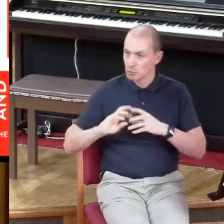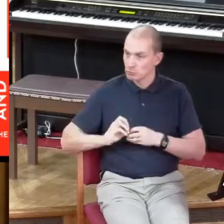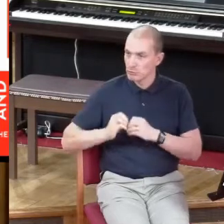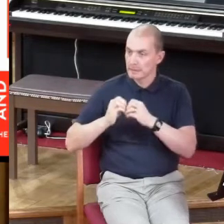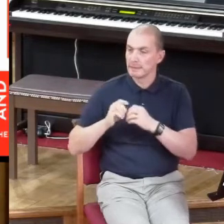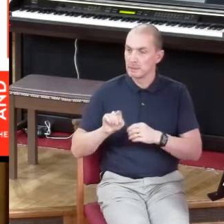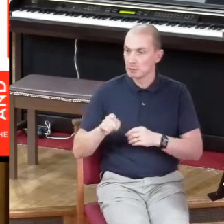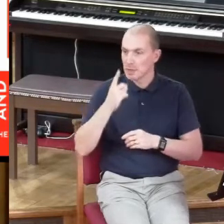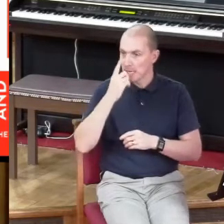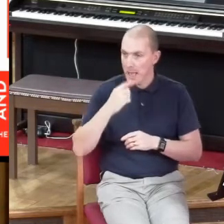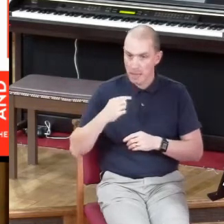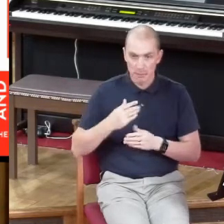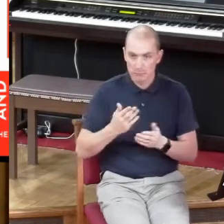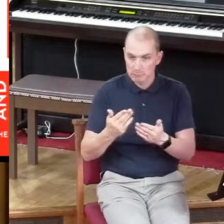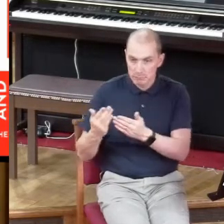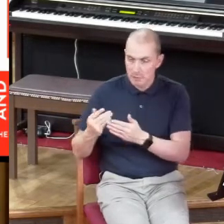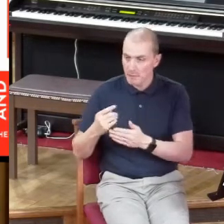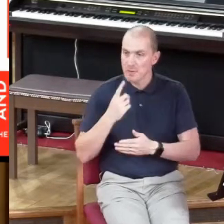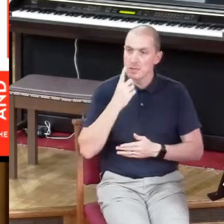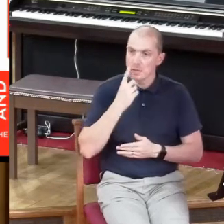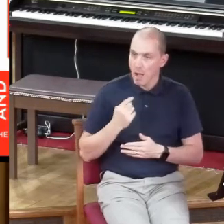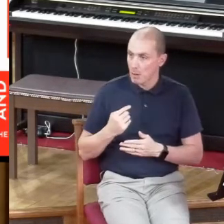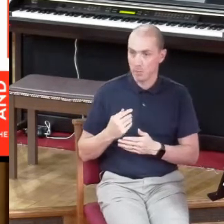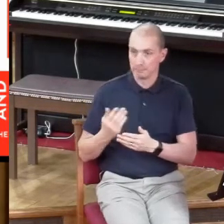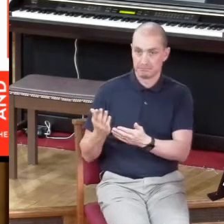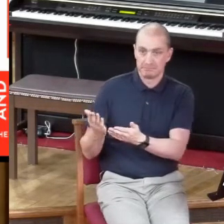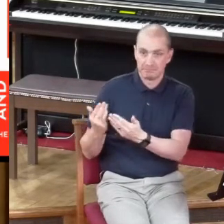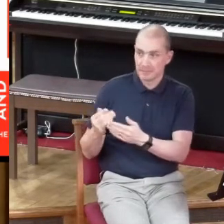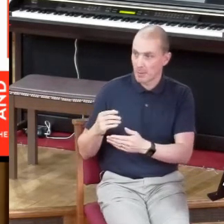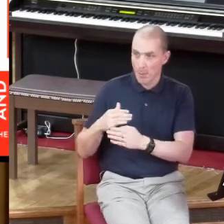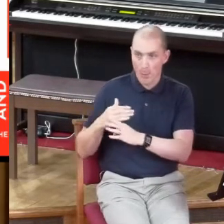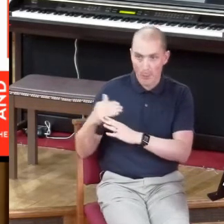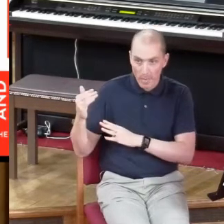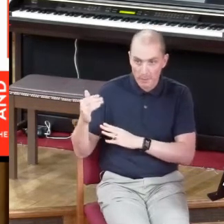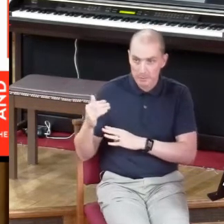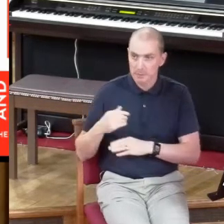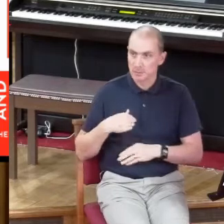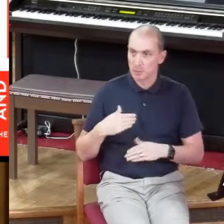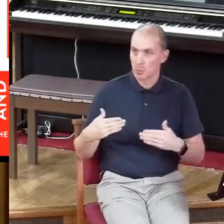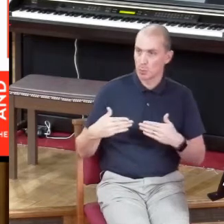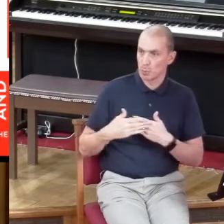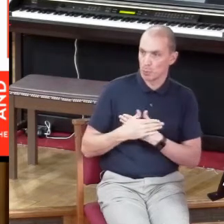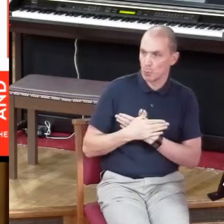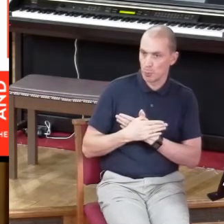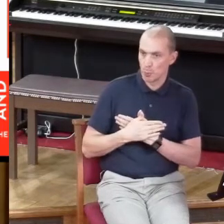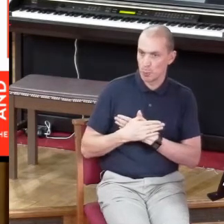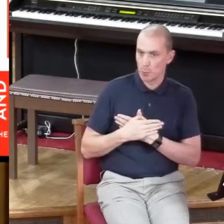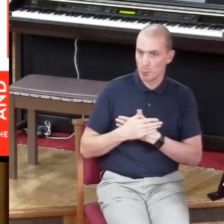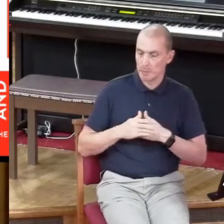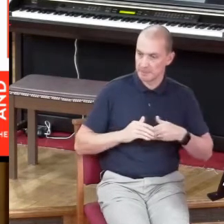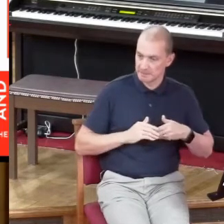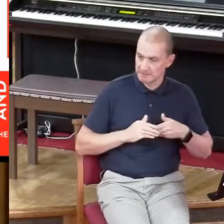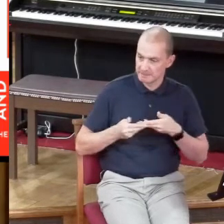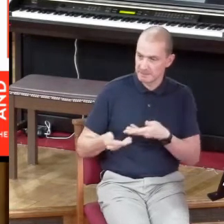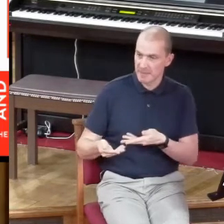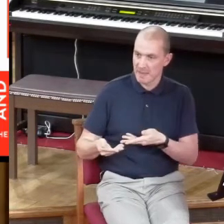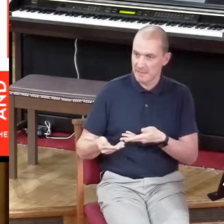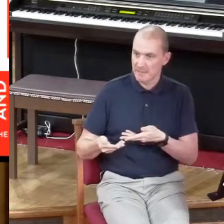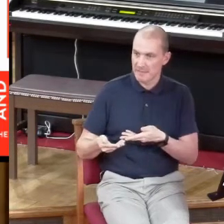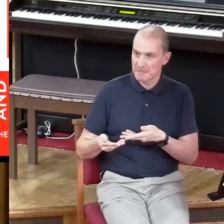the young or to attract the old for that matter. New ways of being church, to use the jargon that we hear of